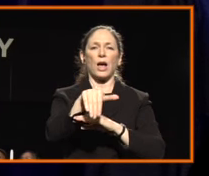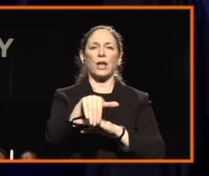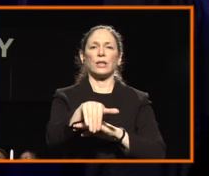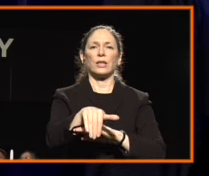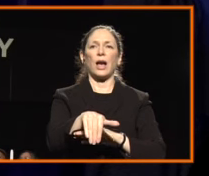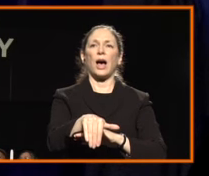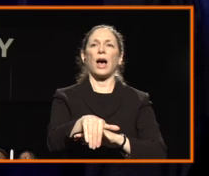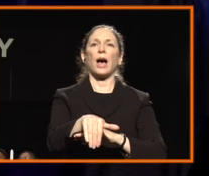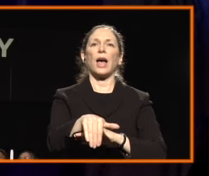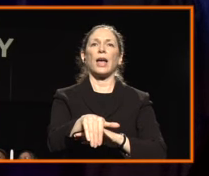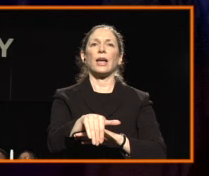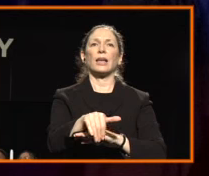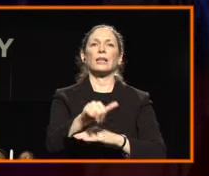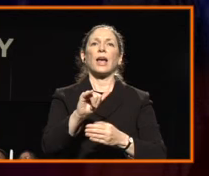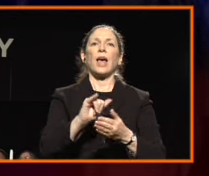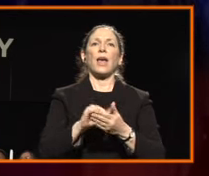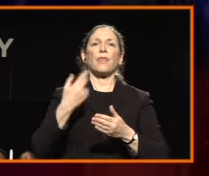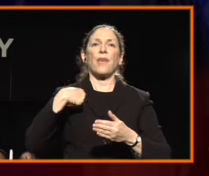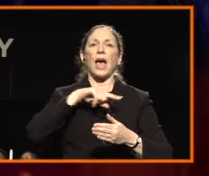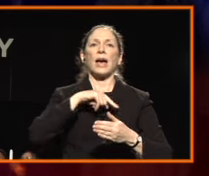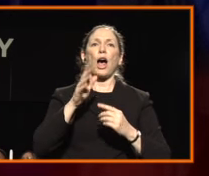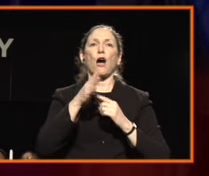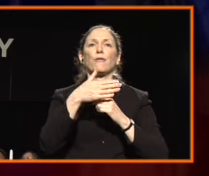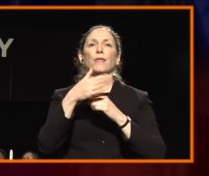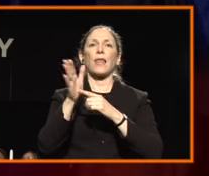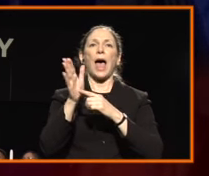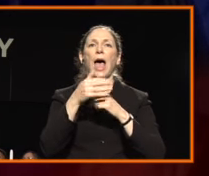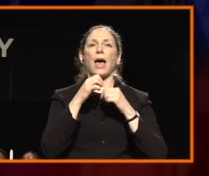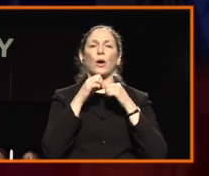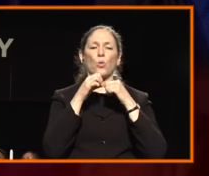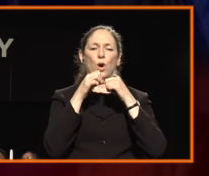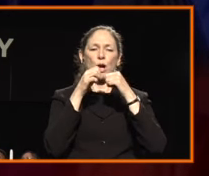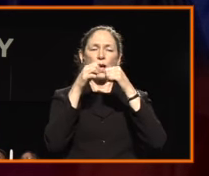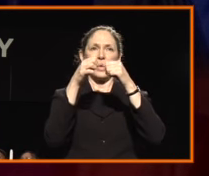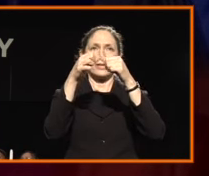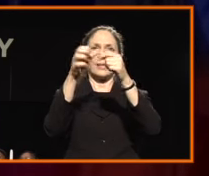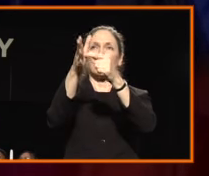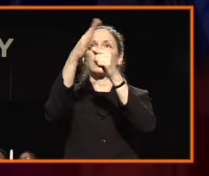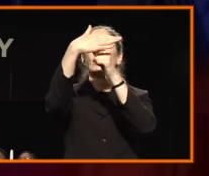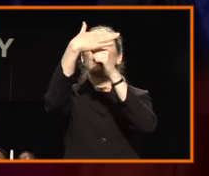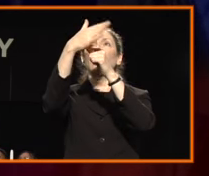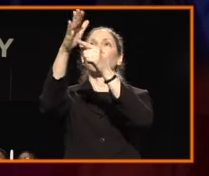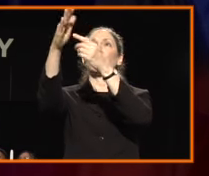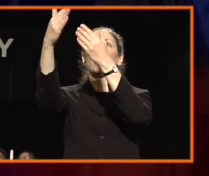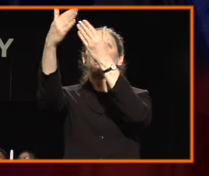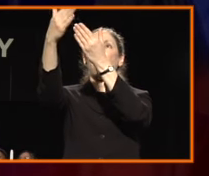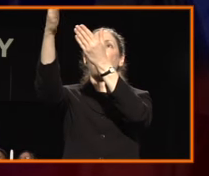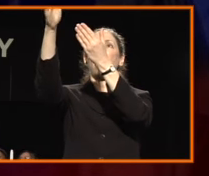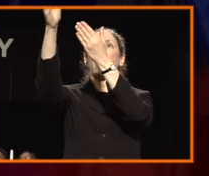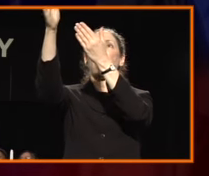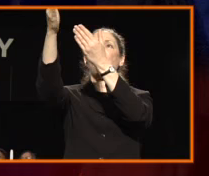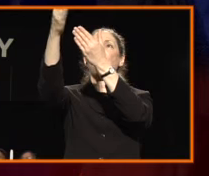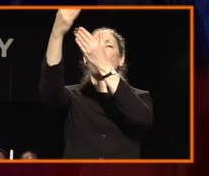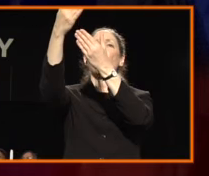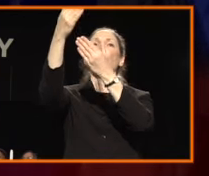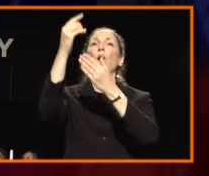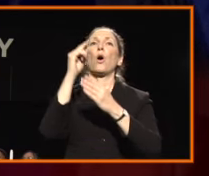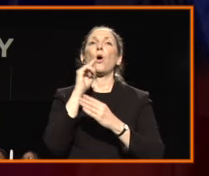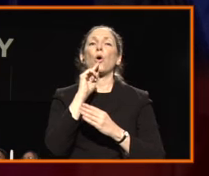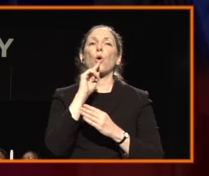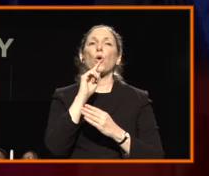the night that our flag was still